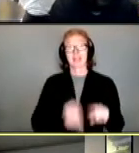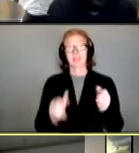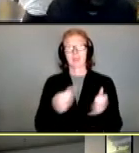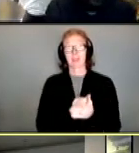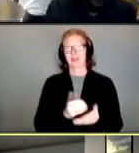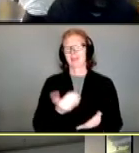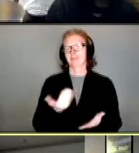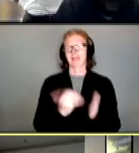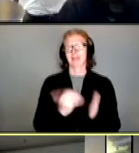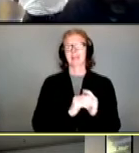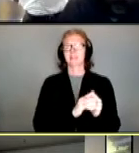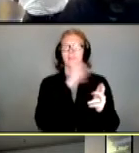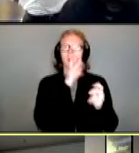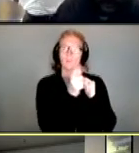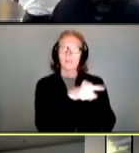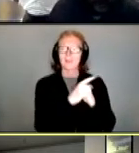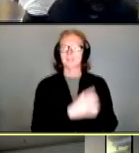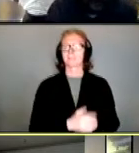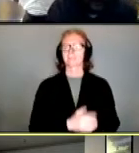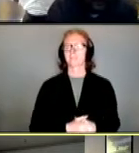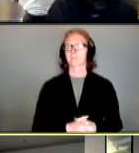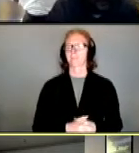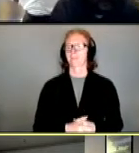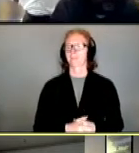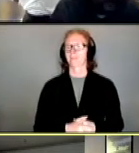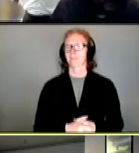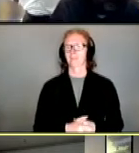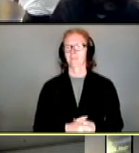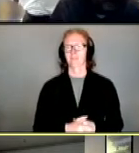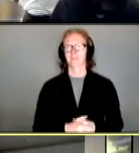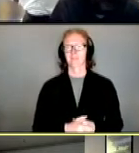to have dialogue and see what they're doing.